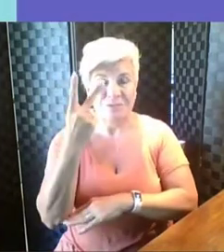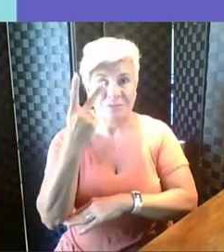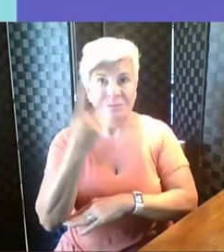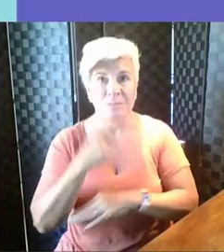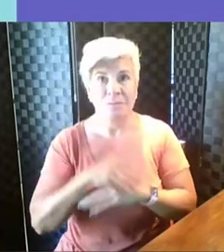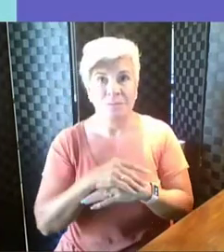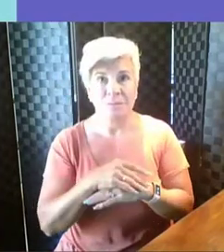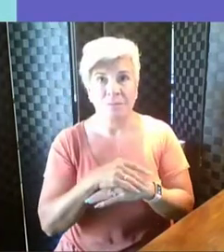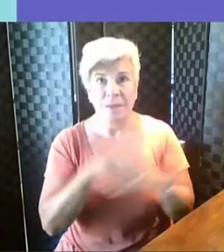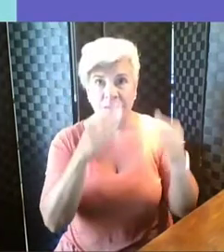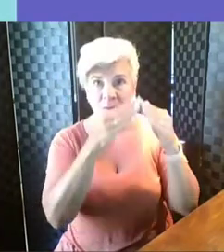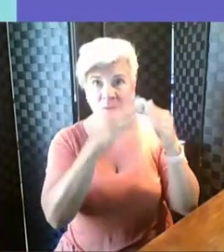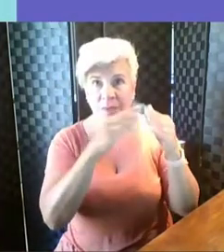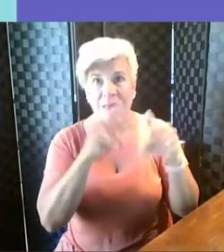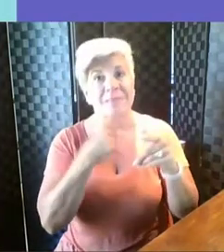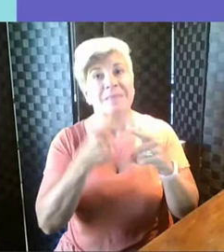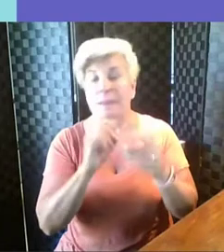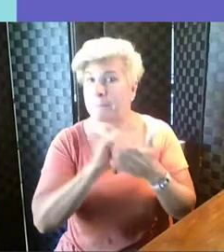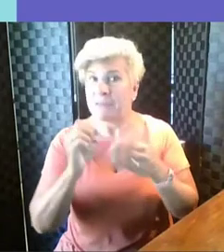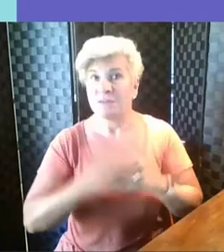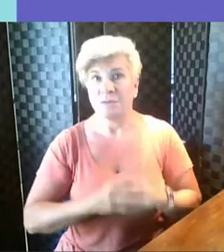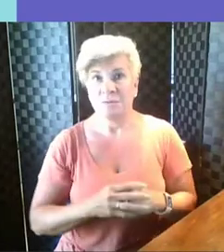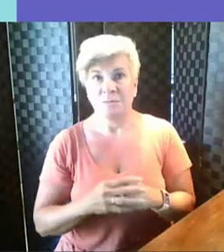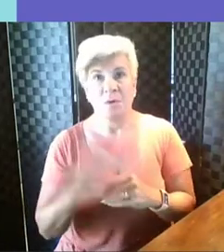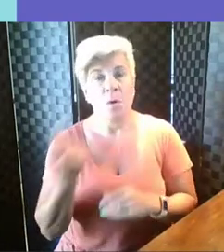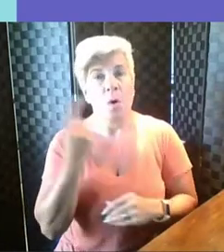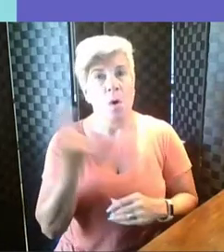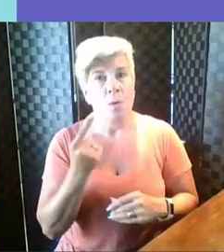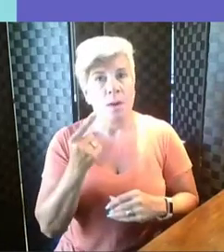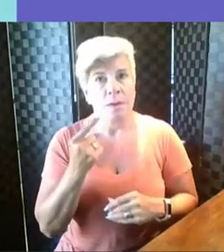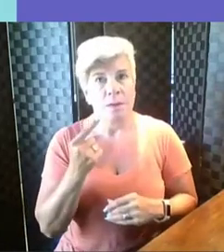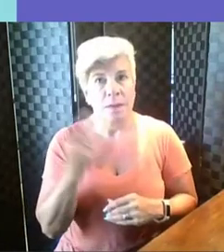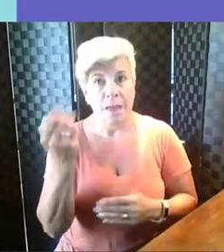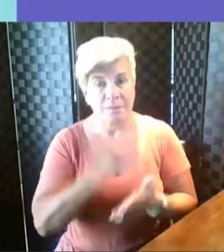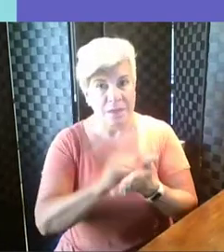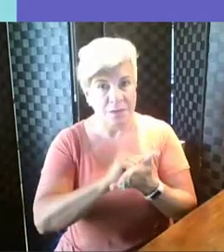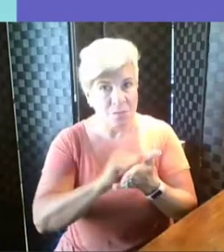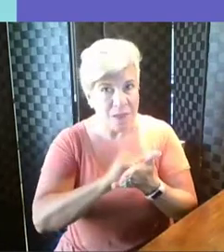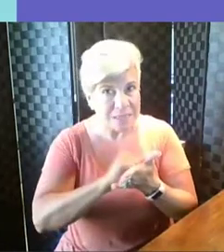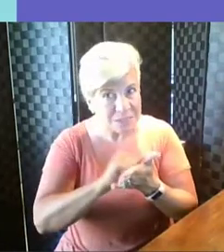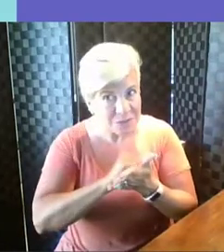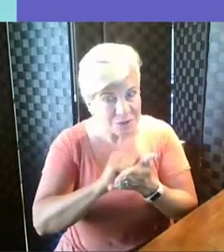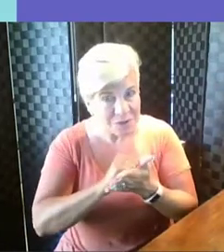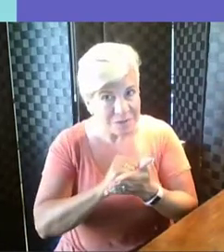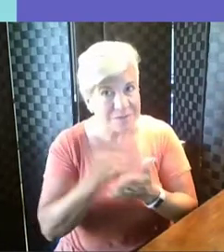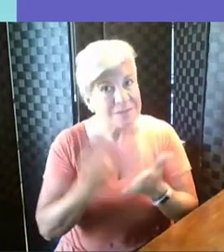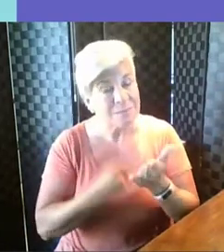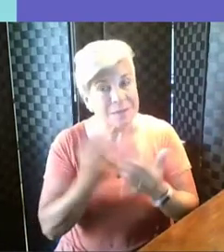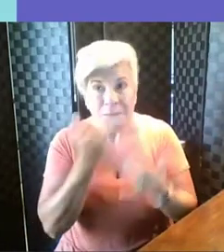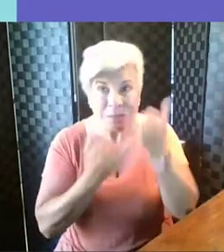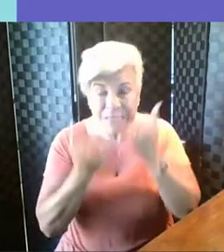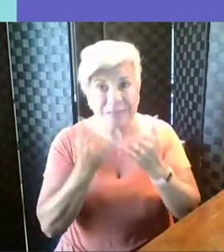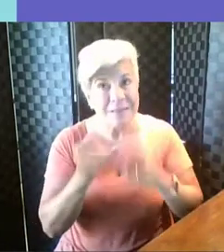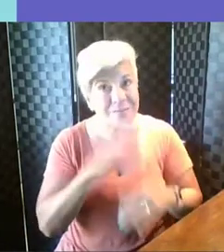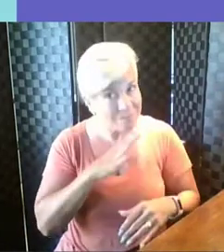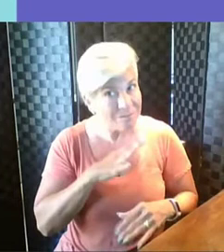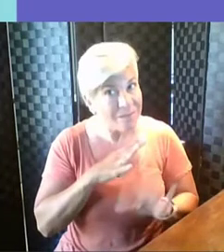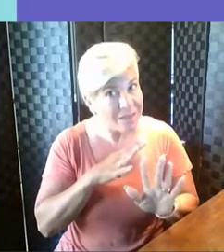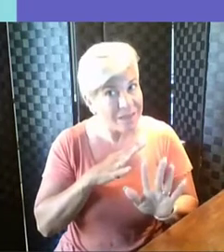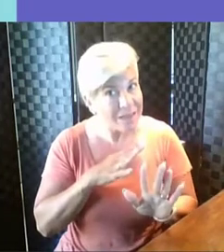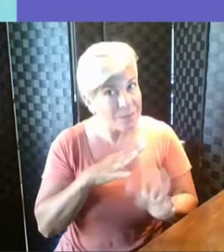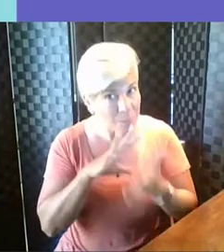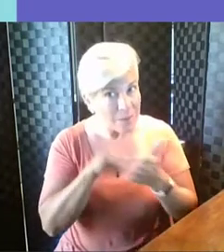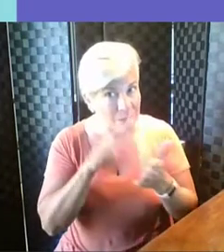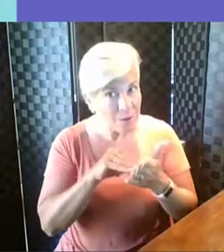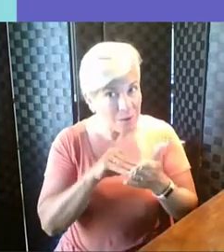and then you're just going to need a pencil. Make sure, like always, you've got that eraser because sometimes we make mistakes, but that's okay. That's how we